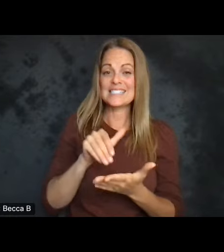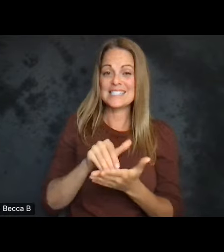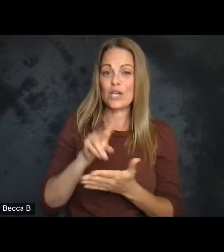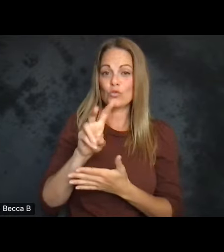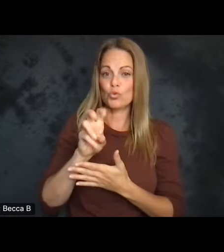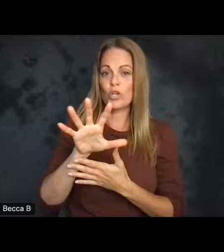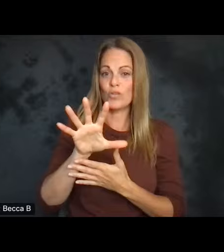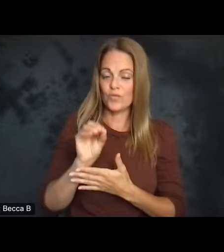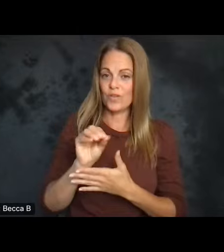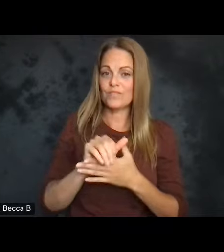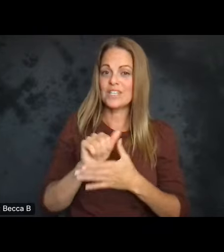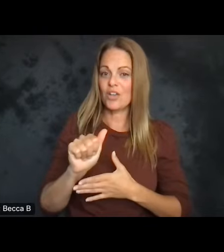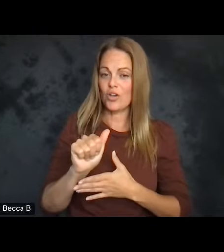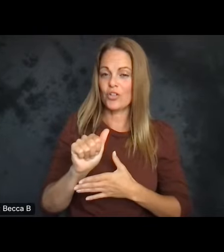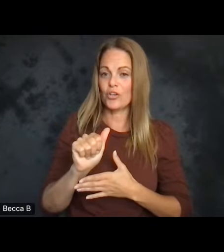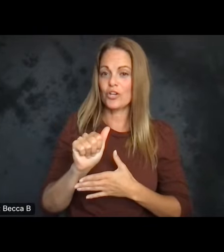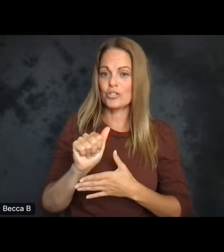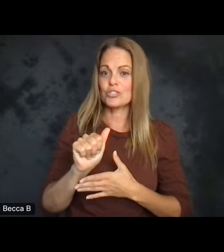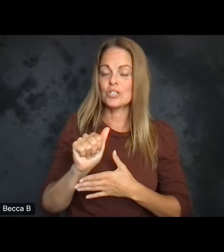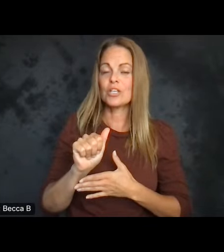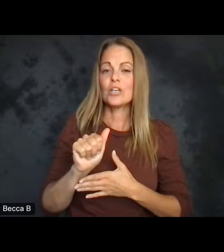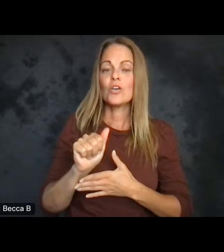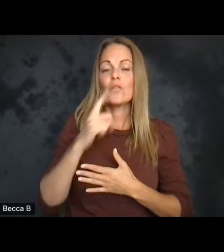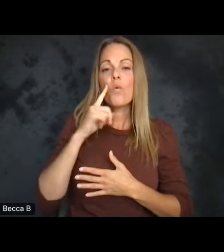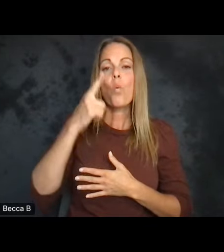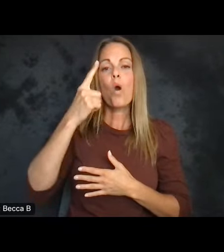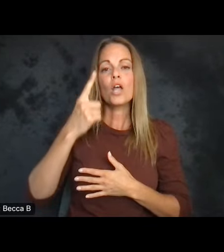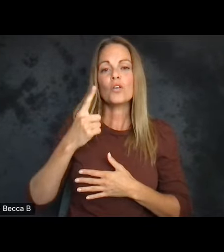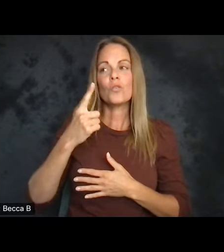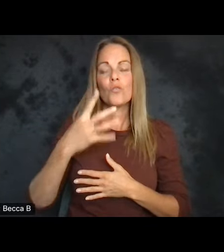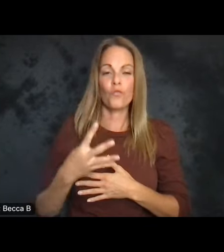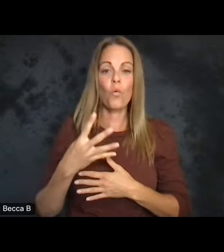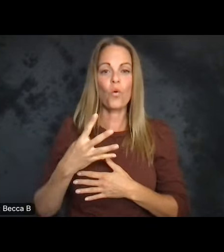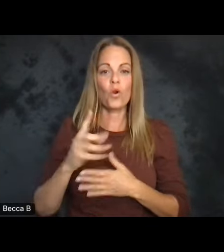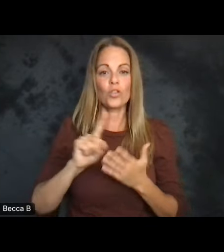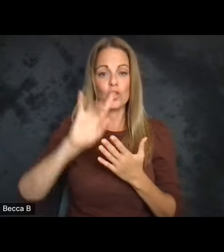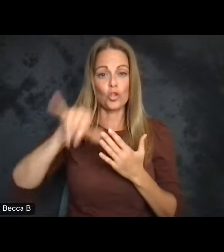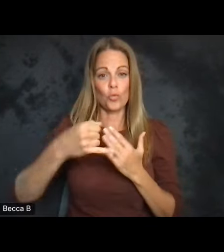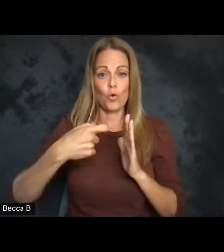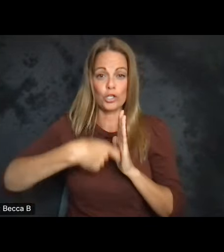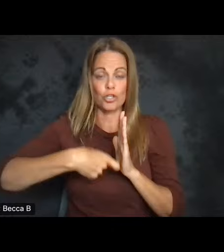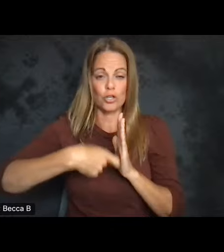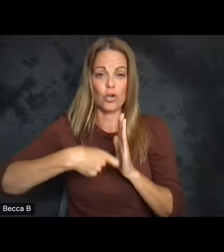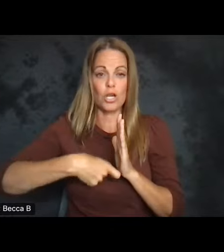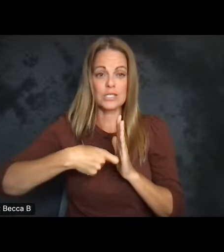$206,250 to go toward that, basically 1/4 of the project cost. So then that would leave another